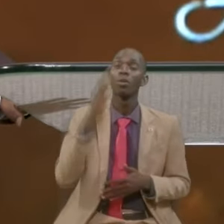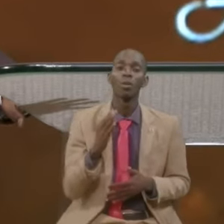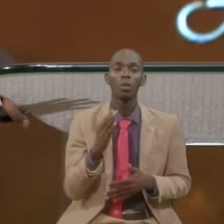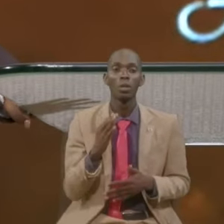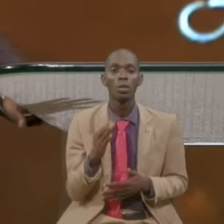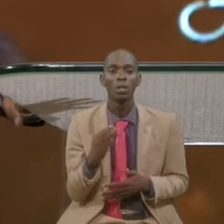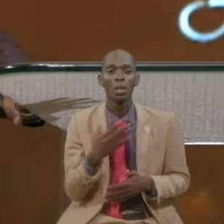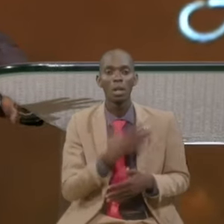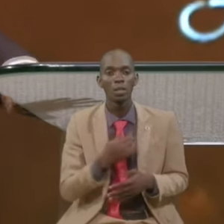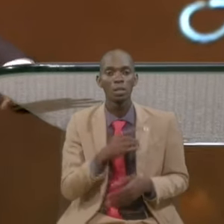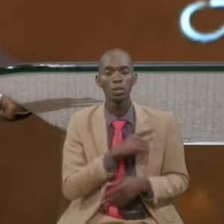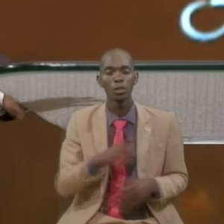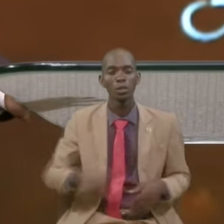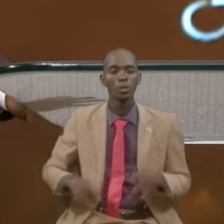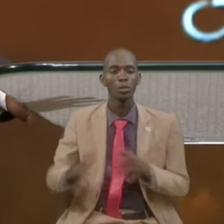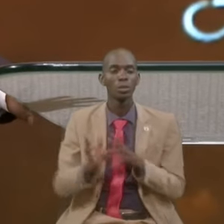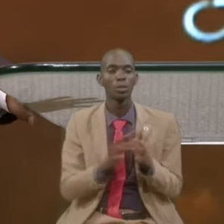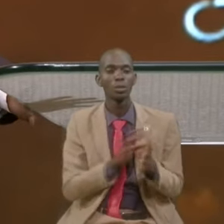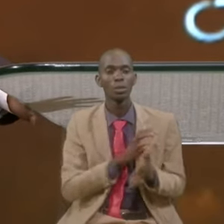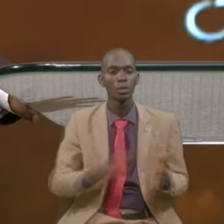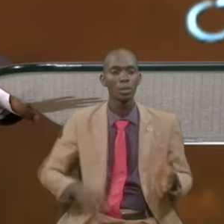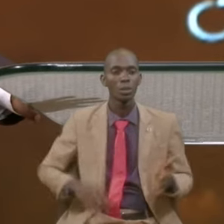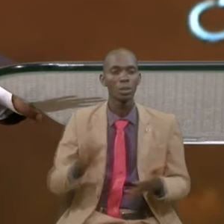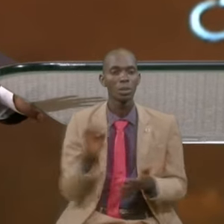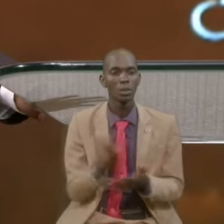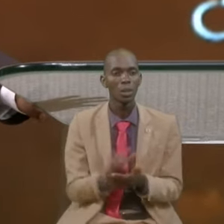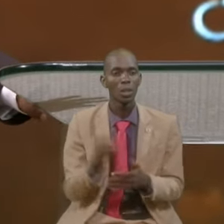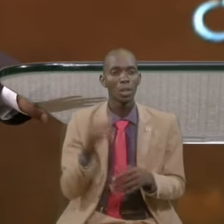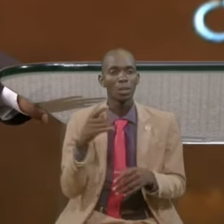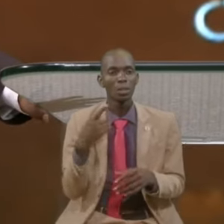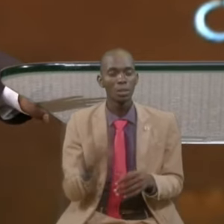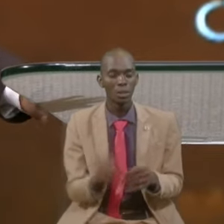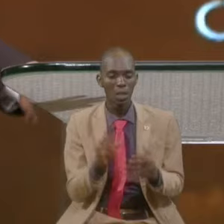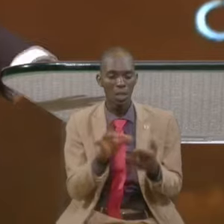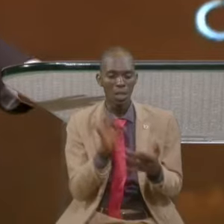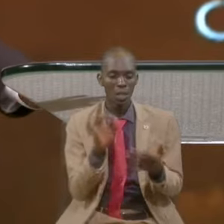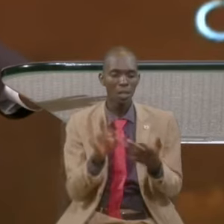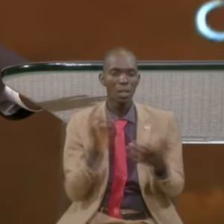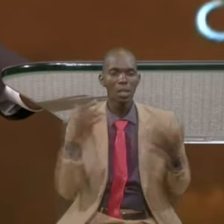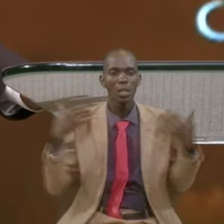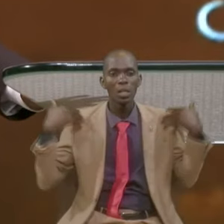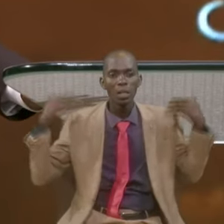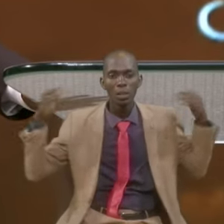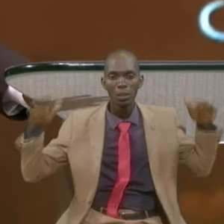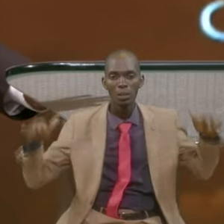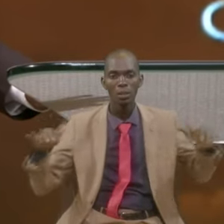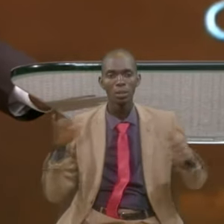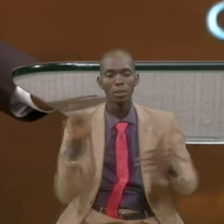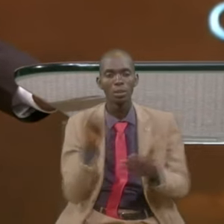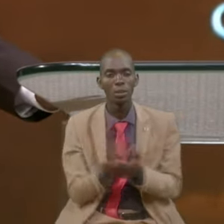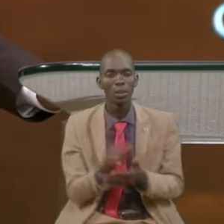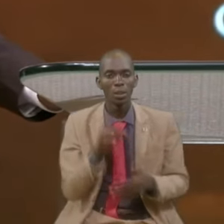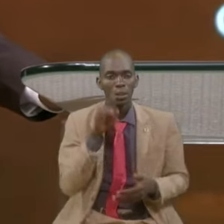Jesus Christ, that, and the elect angels, that